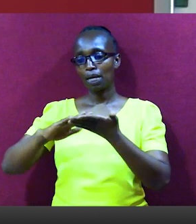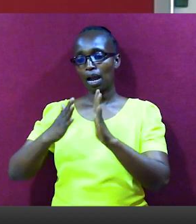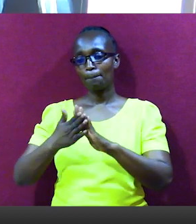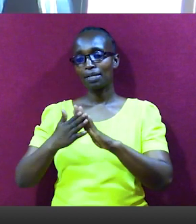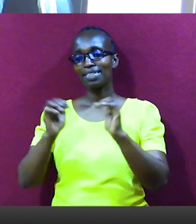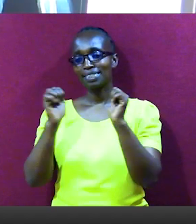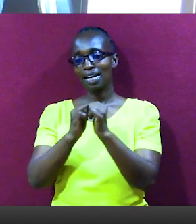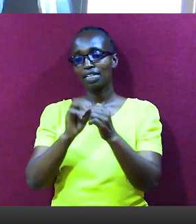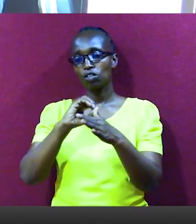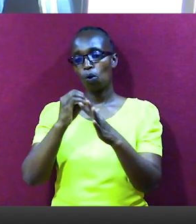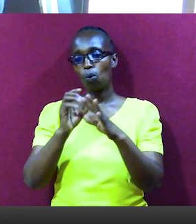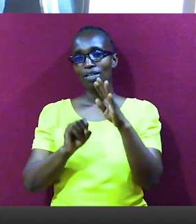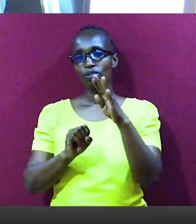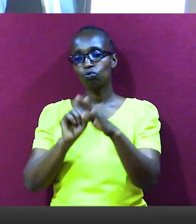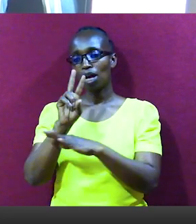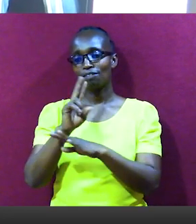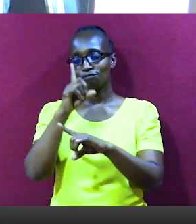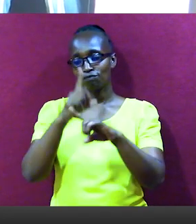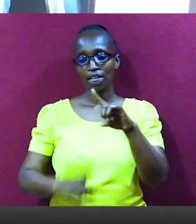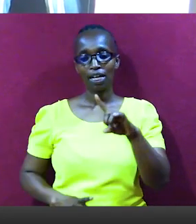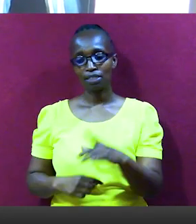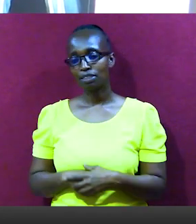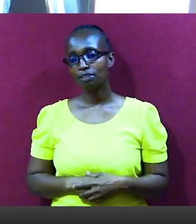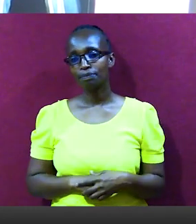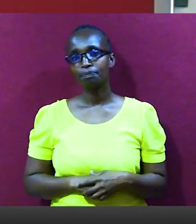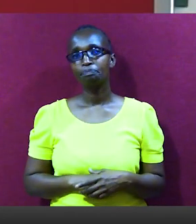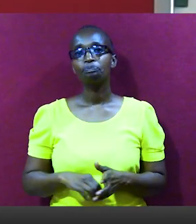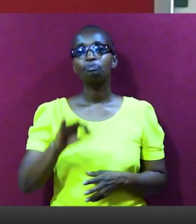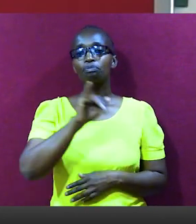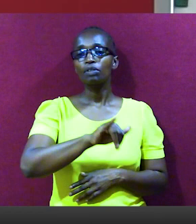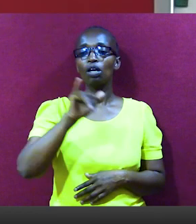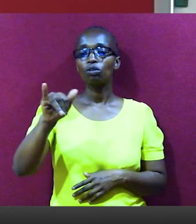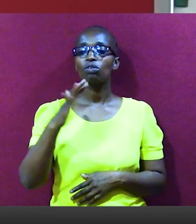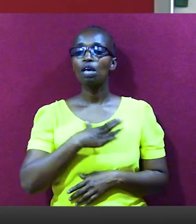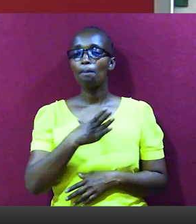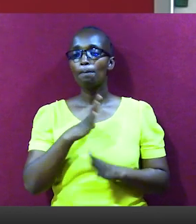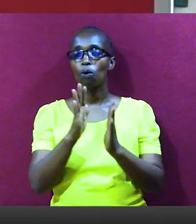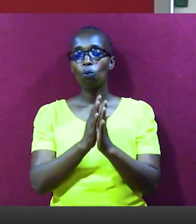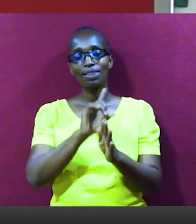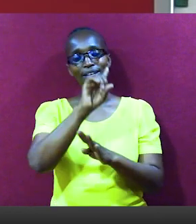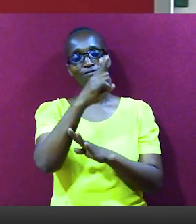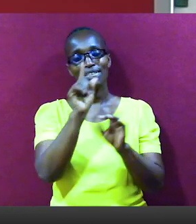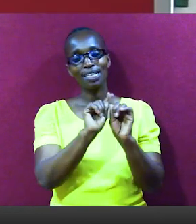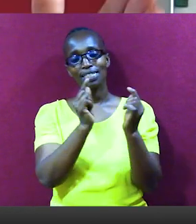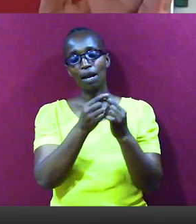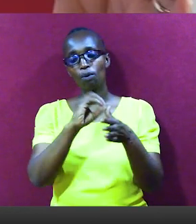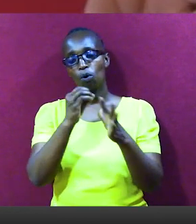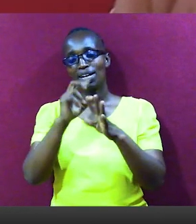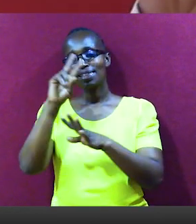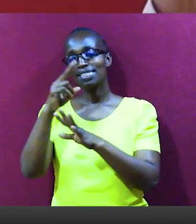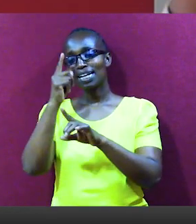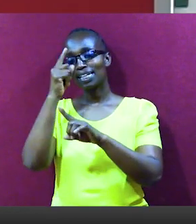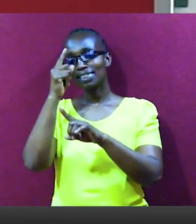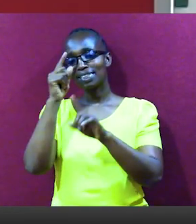wheelchair by the time they're getting to about 12 to 14 years, when they tend to gain a lot of weight just at around puberty. Those